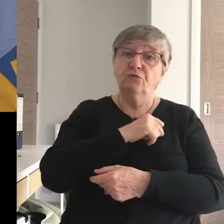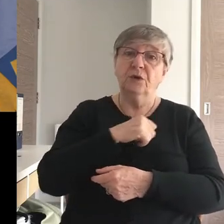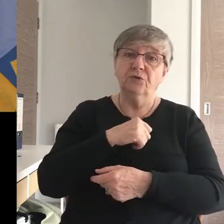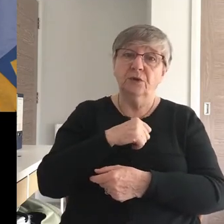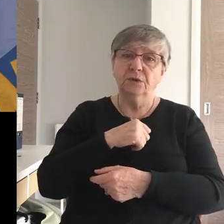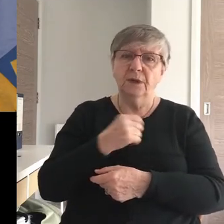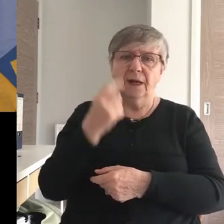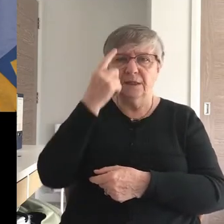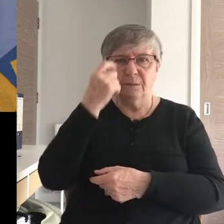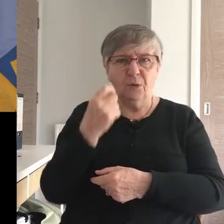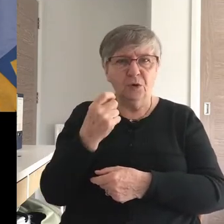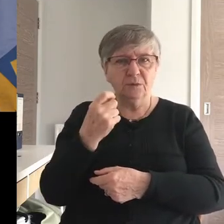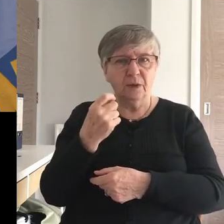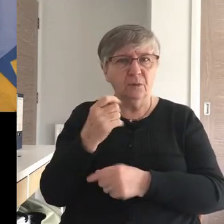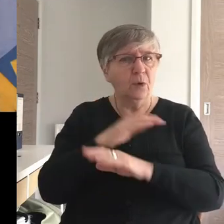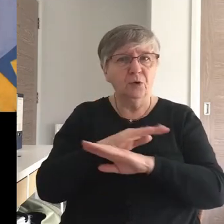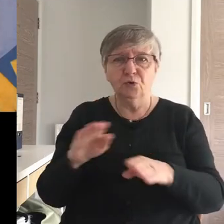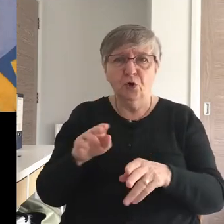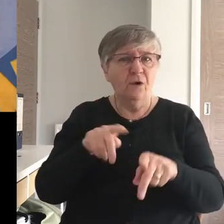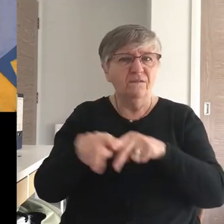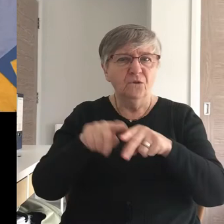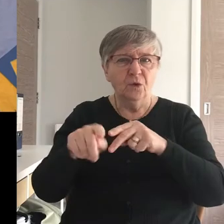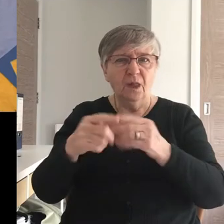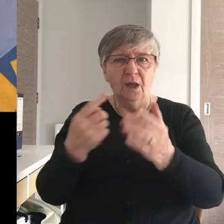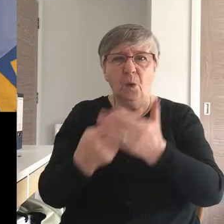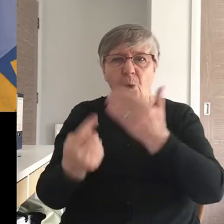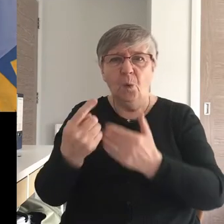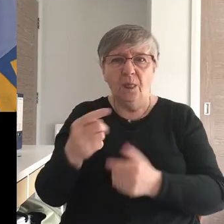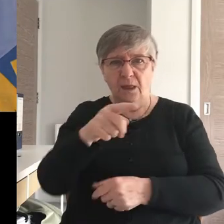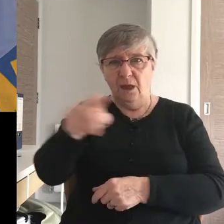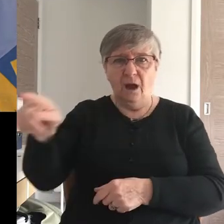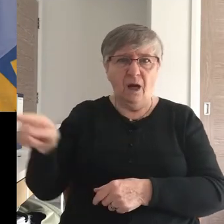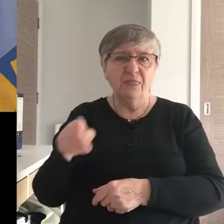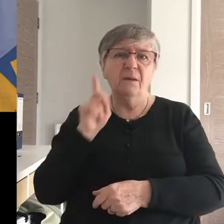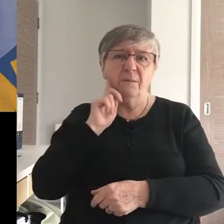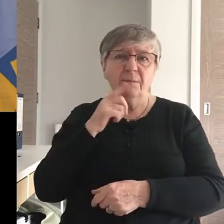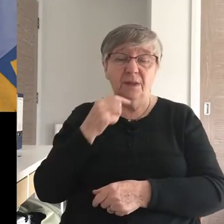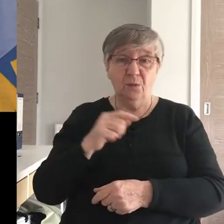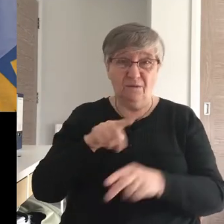possible that we're not fooling only friends and family, but fooling our own selves.